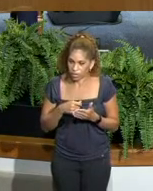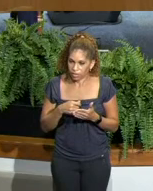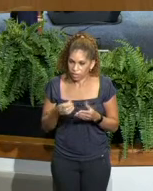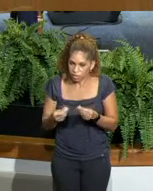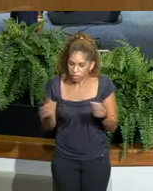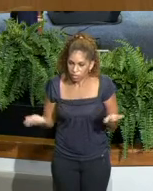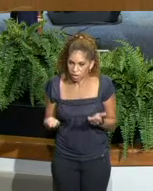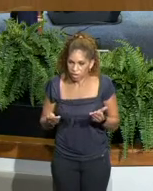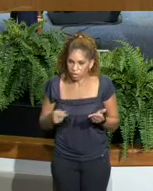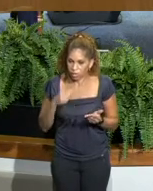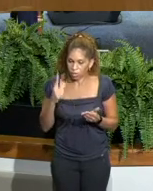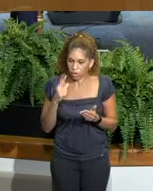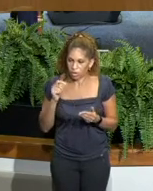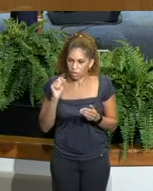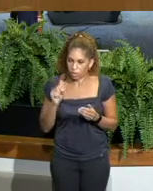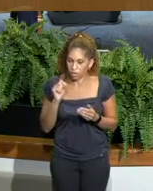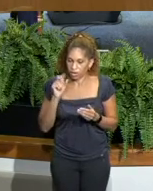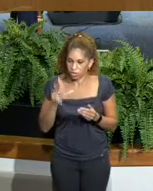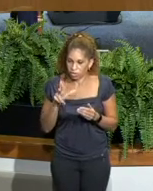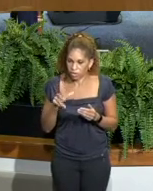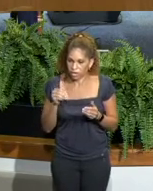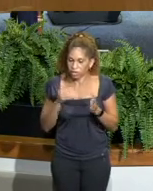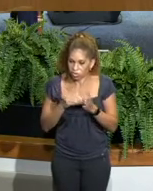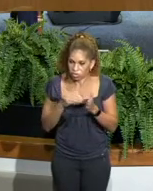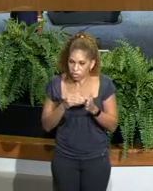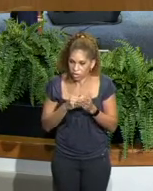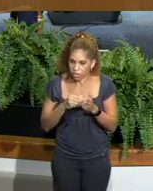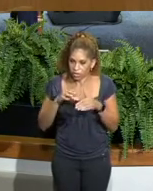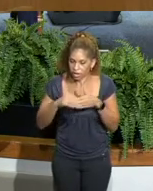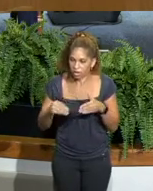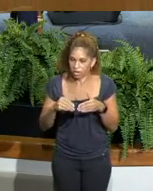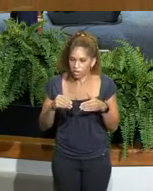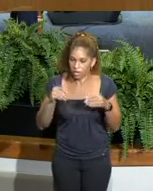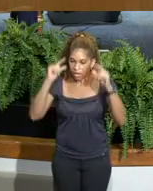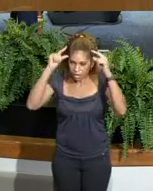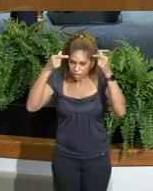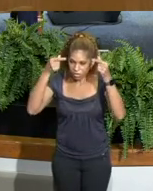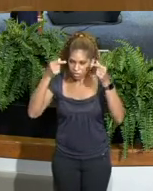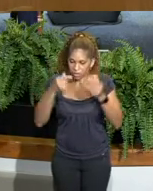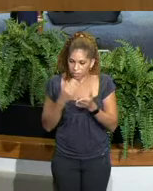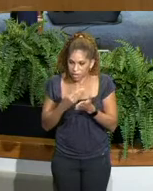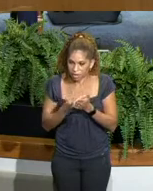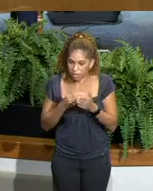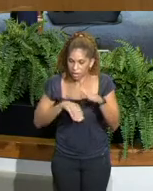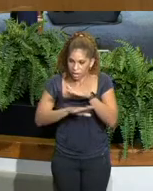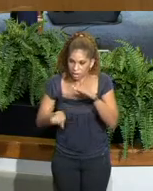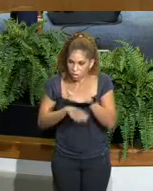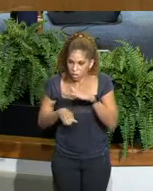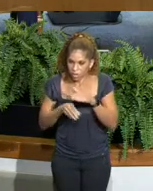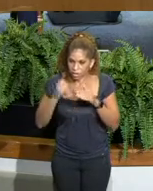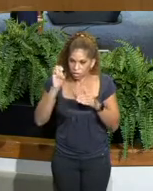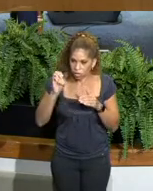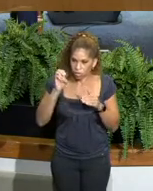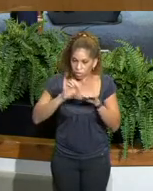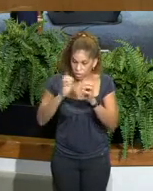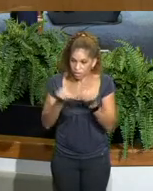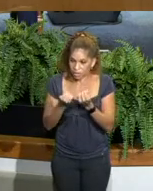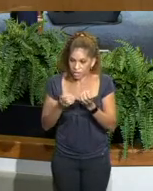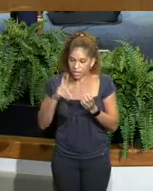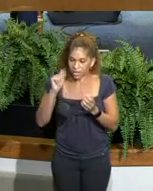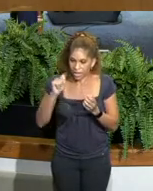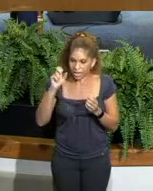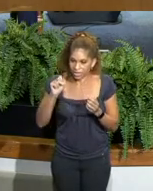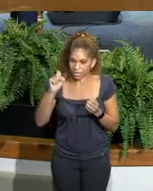We've lost $1.3 trillion in government revenue by lowering the corporate tax rate, thereby disabling